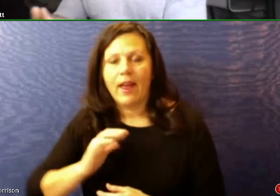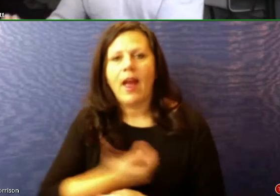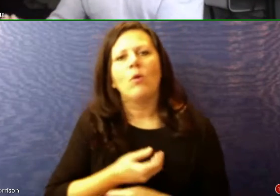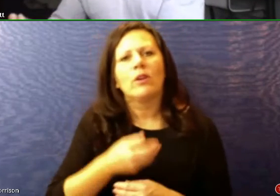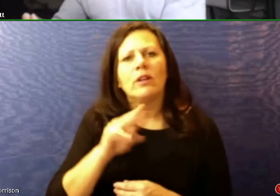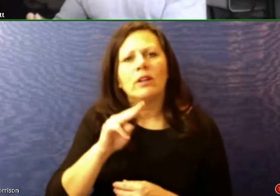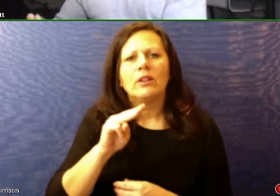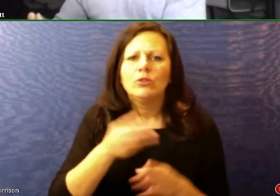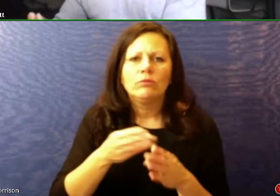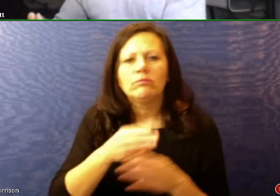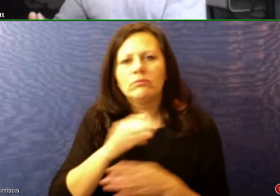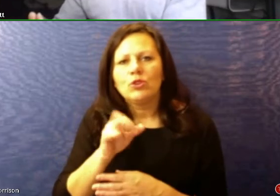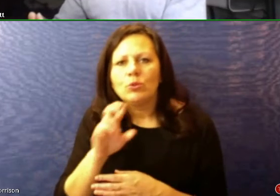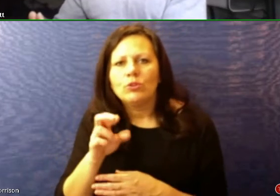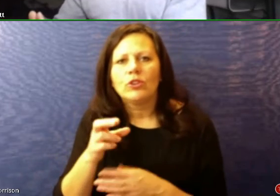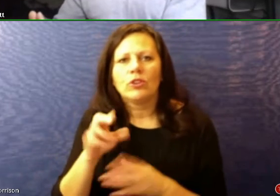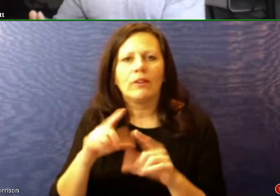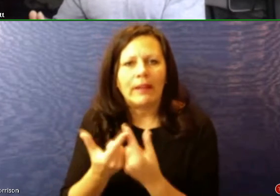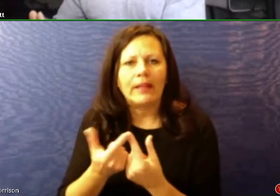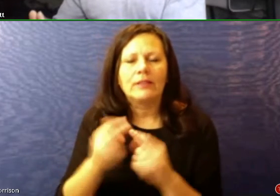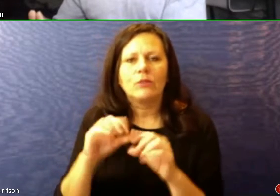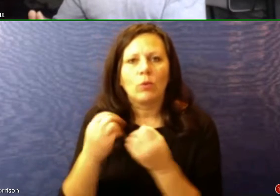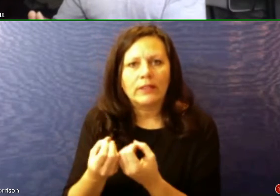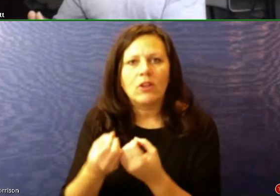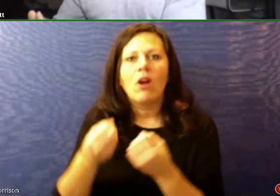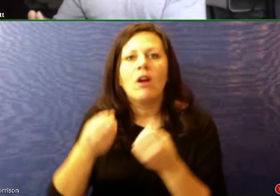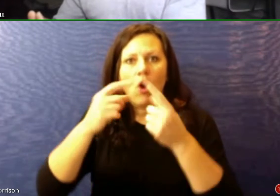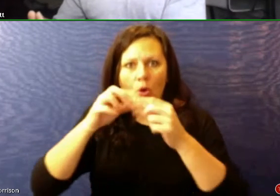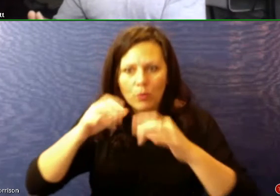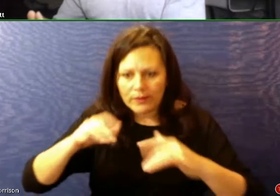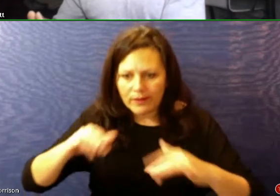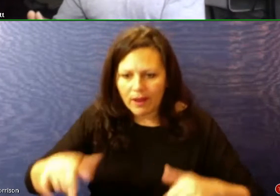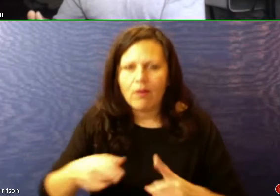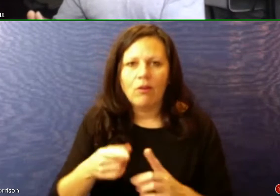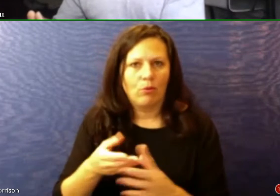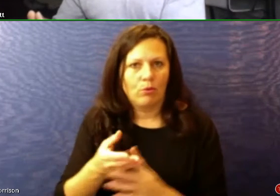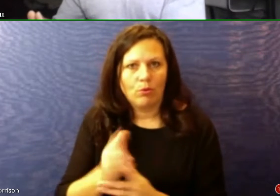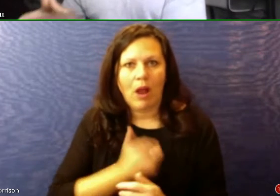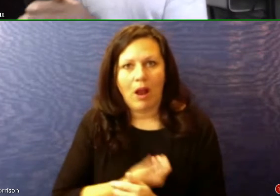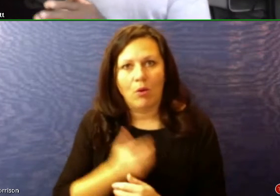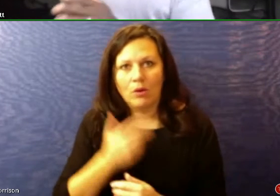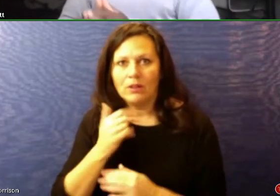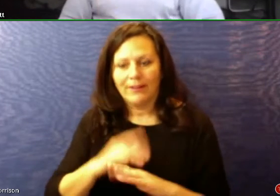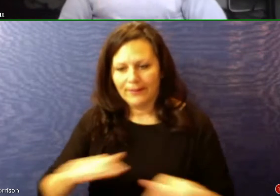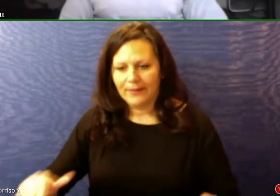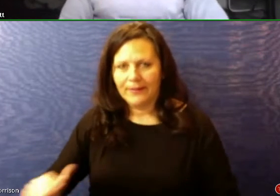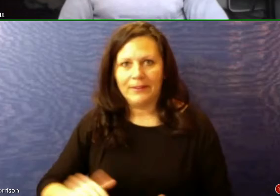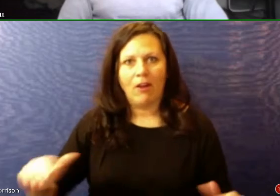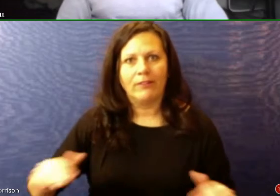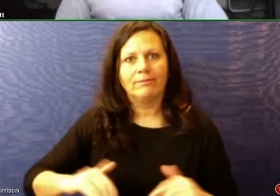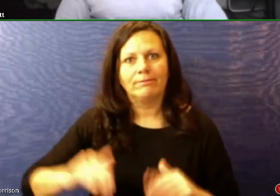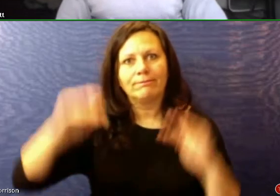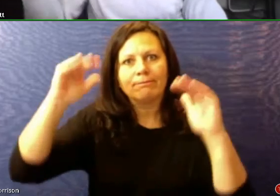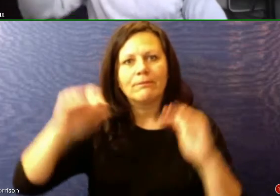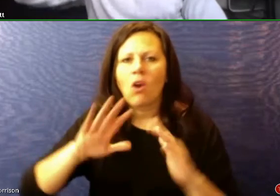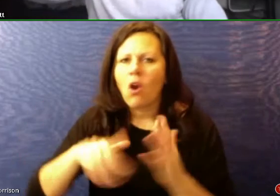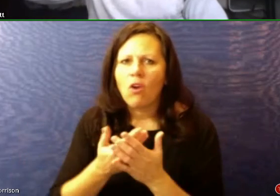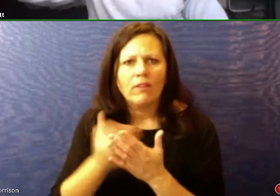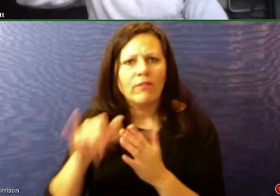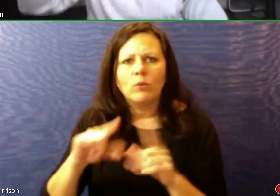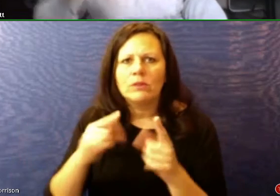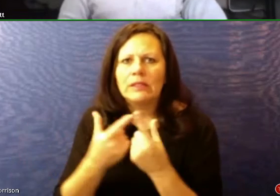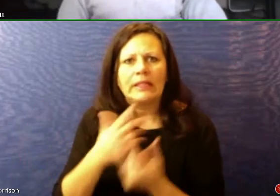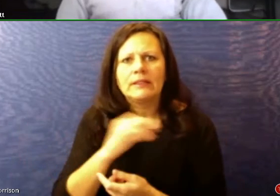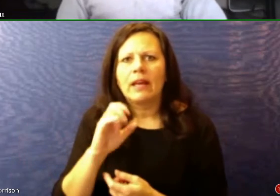organizations, all the way down through our youth hockey leagues and clubs. So that's the key to all of this. It can't